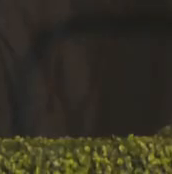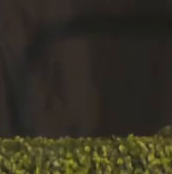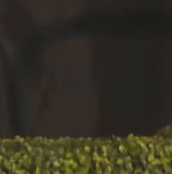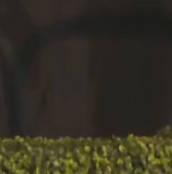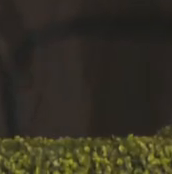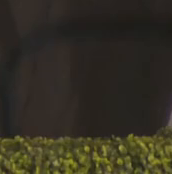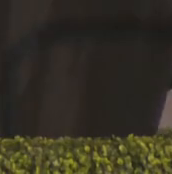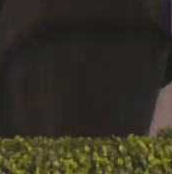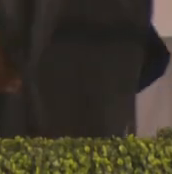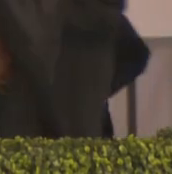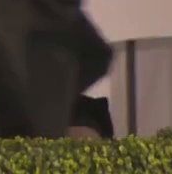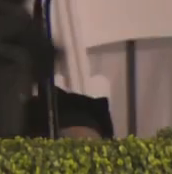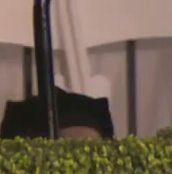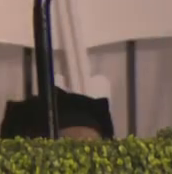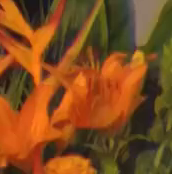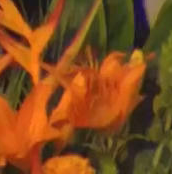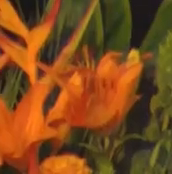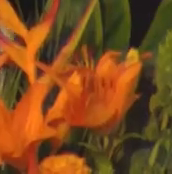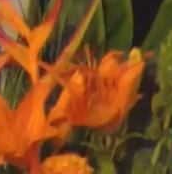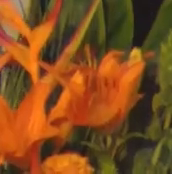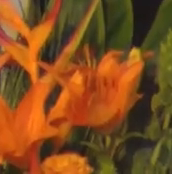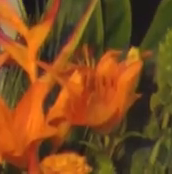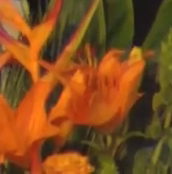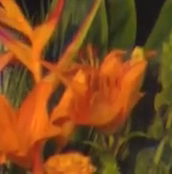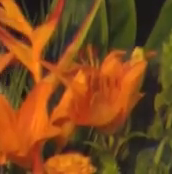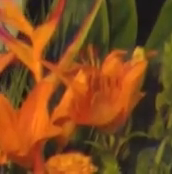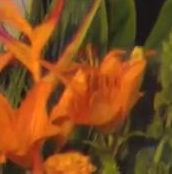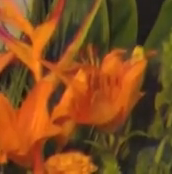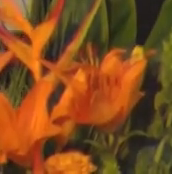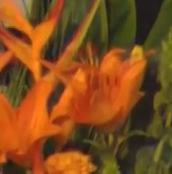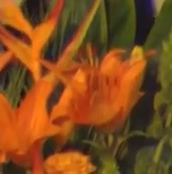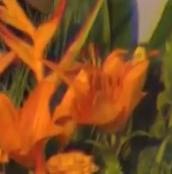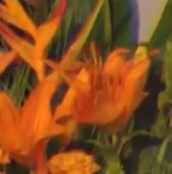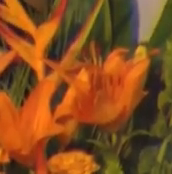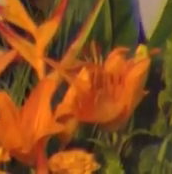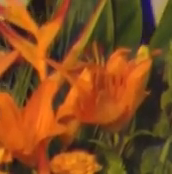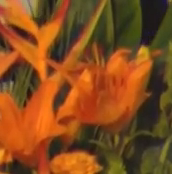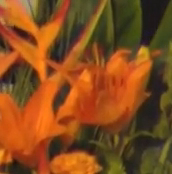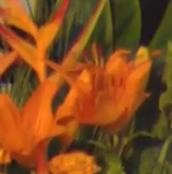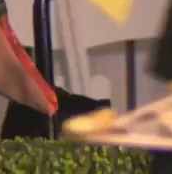Tamika Renee Smith. Janira Collado.